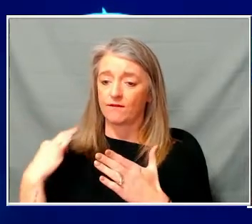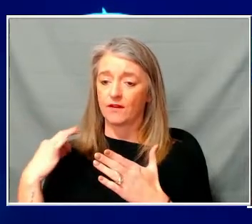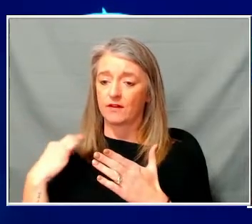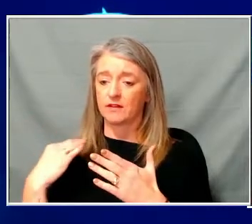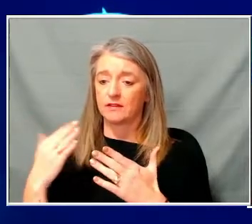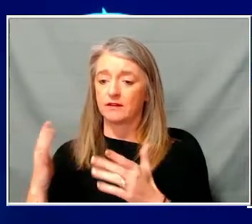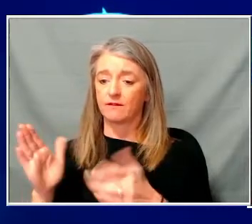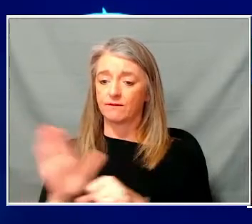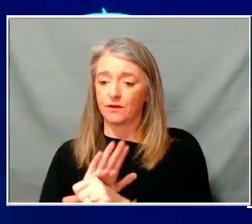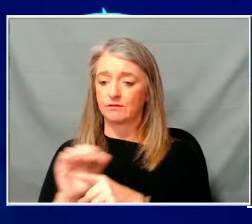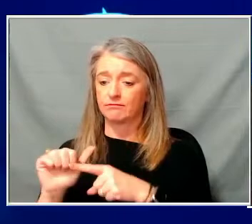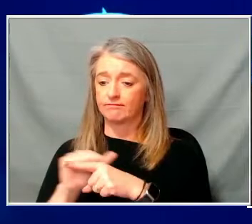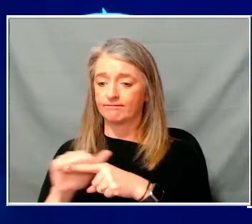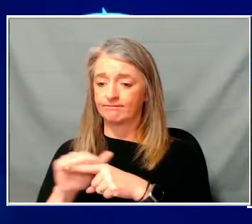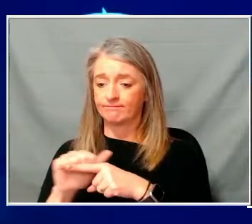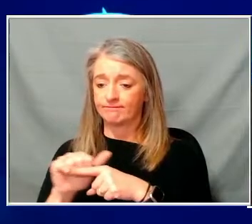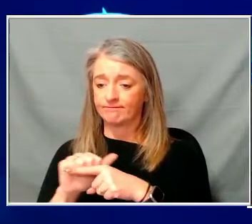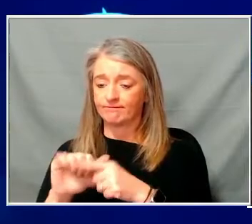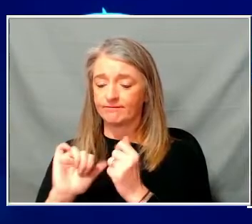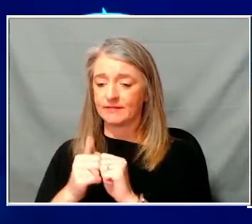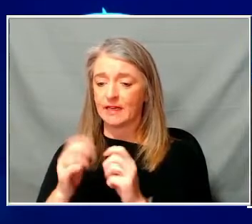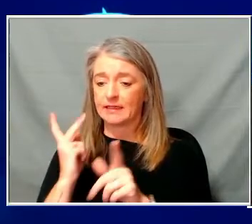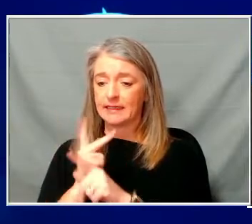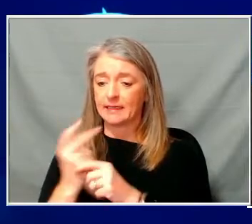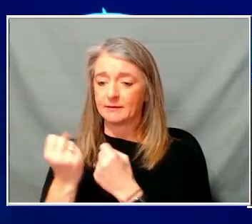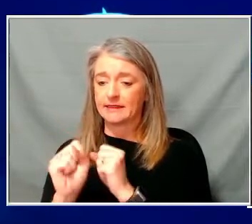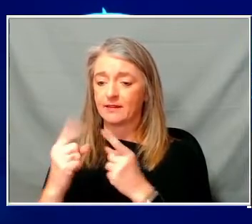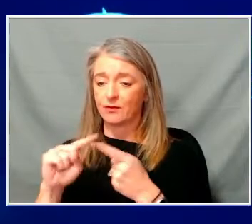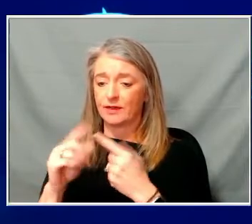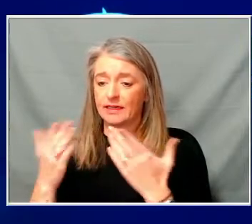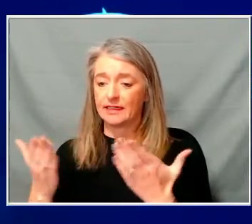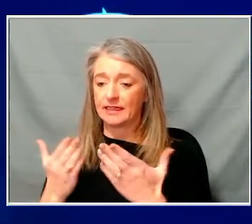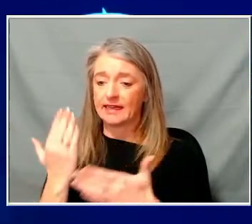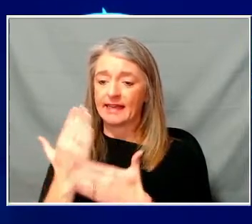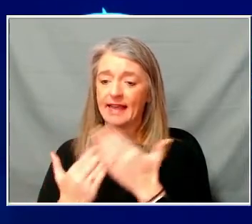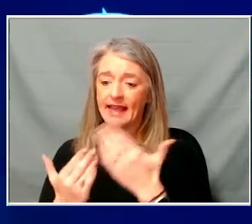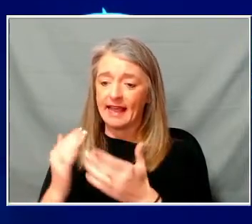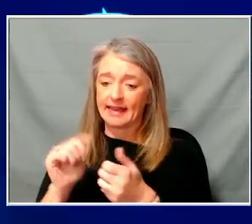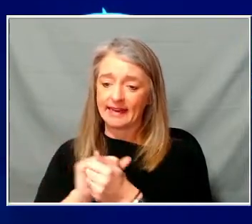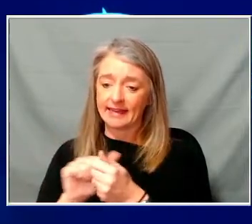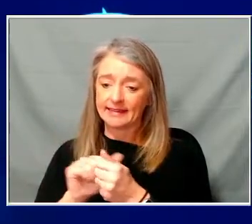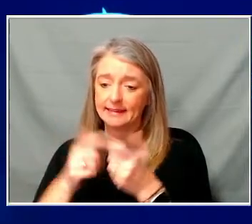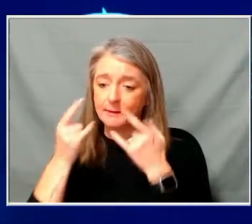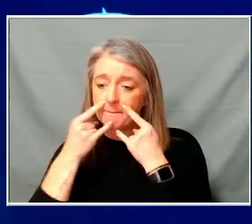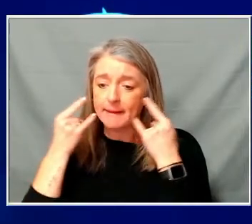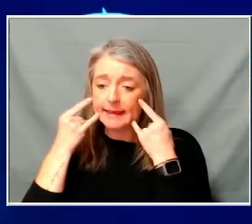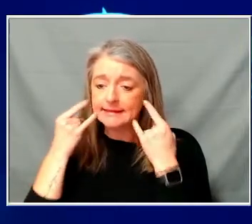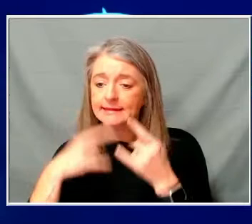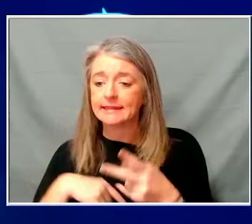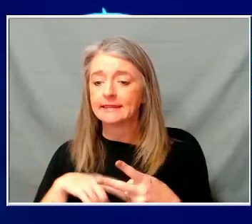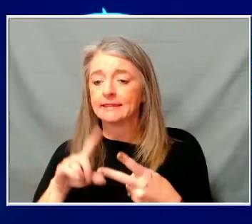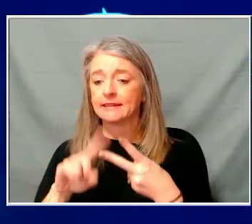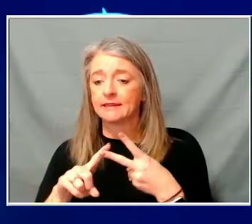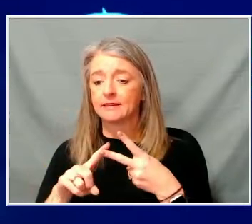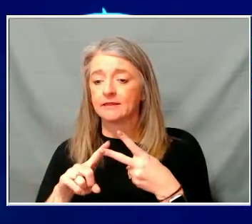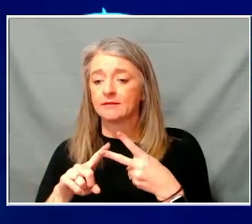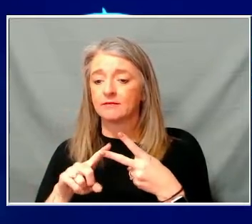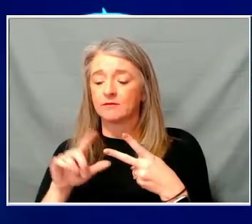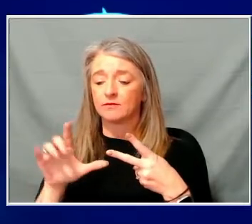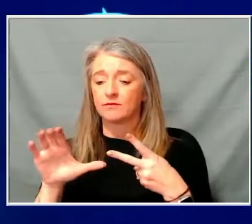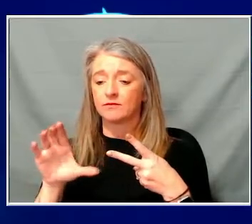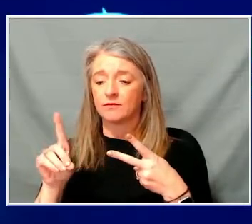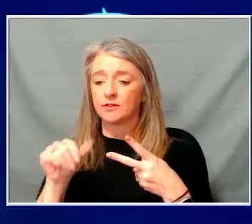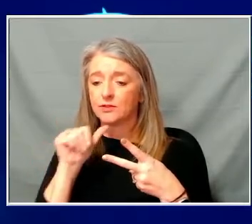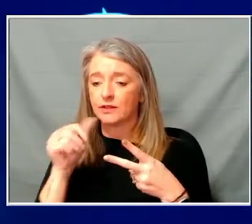trained on how to be safe while they're here, including hand hygiene, masking. We do not allow